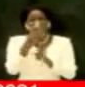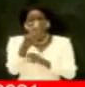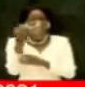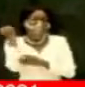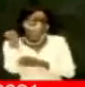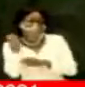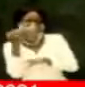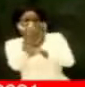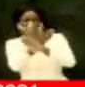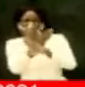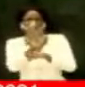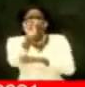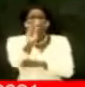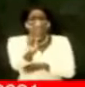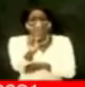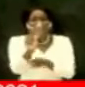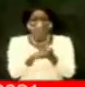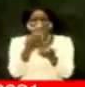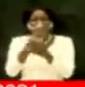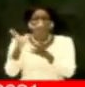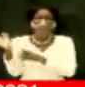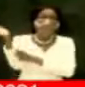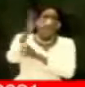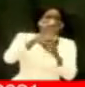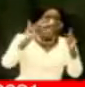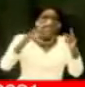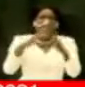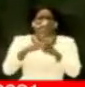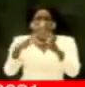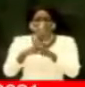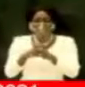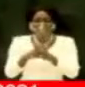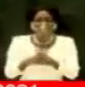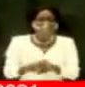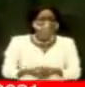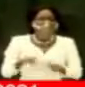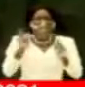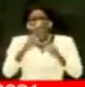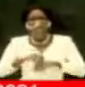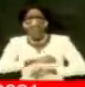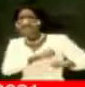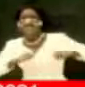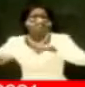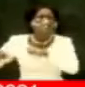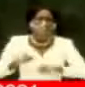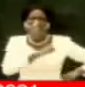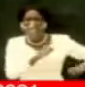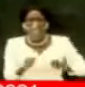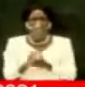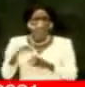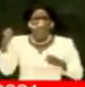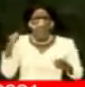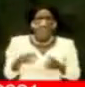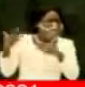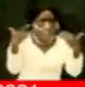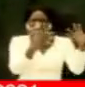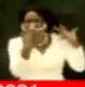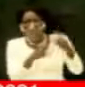large numbers of people who are coming to get the vaccine. Security is also an issue, and our ministry is